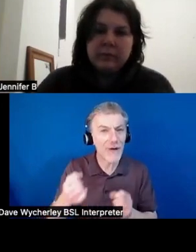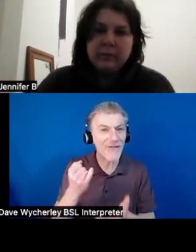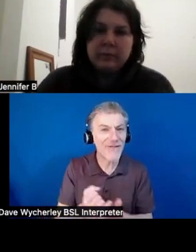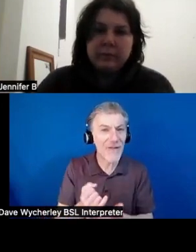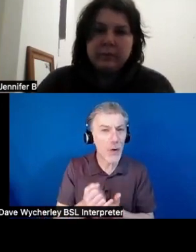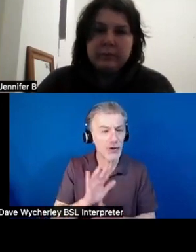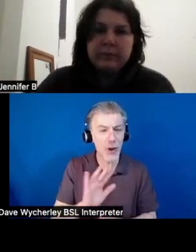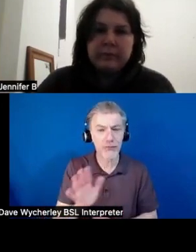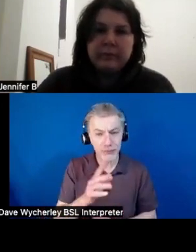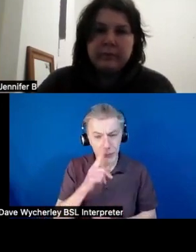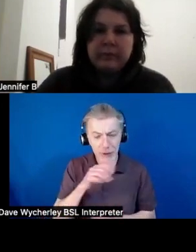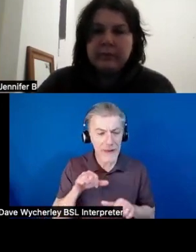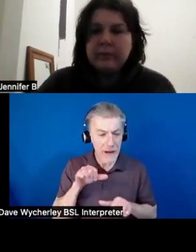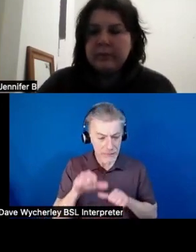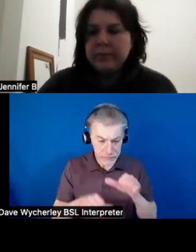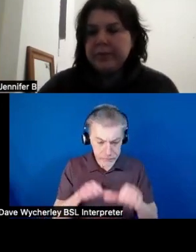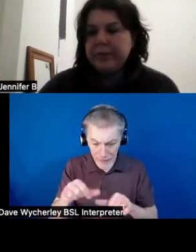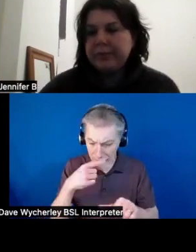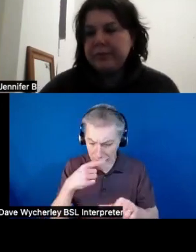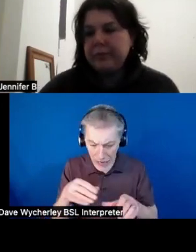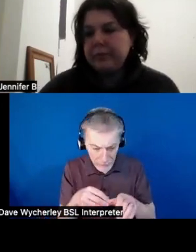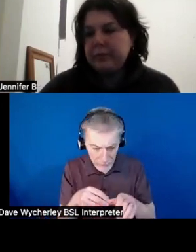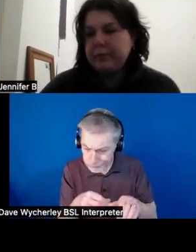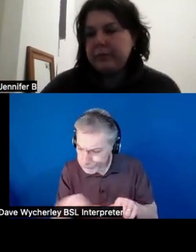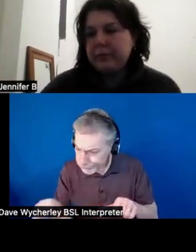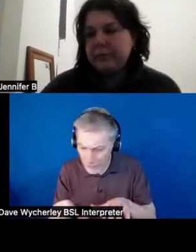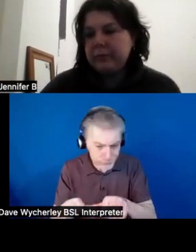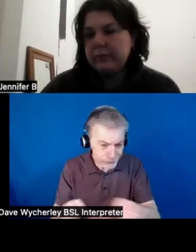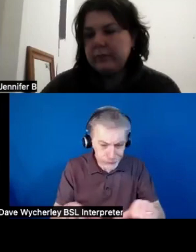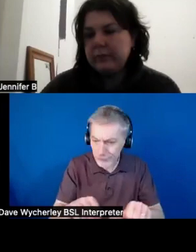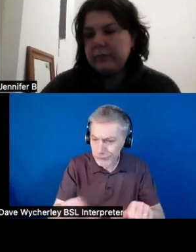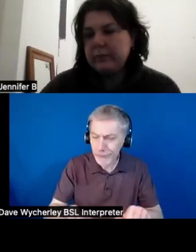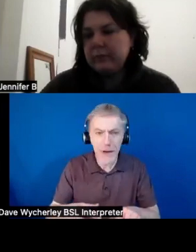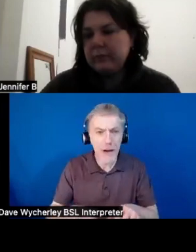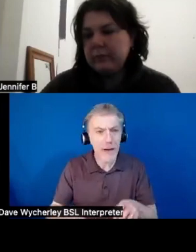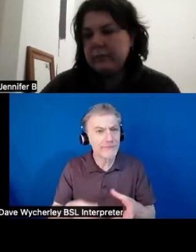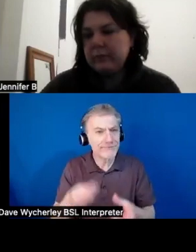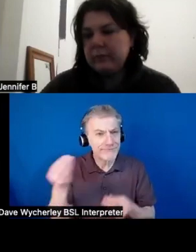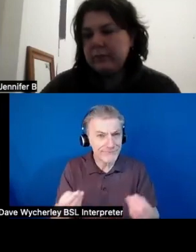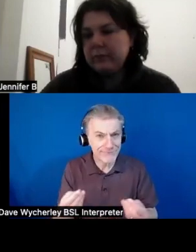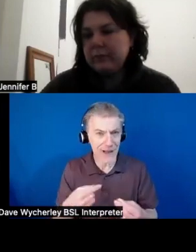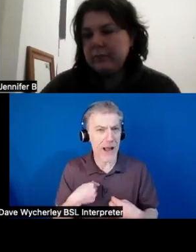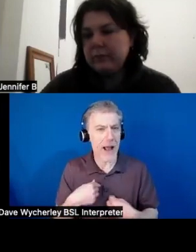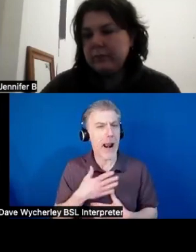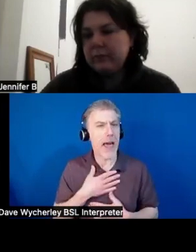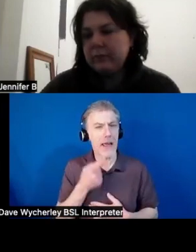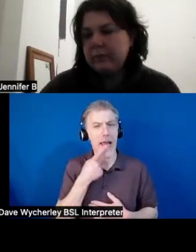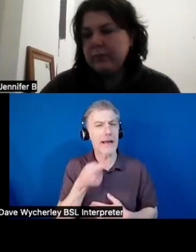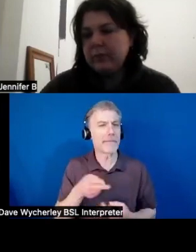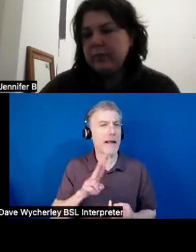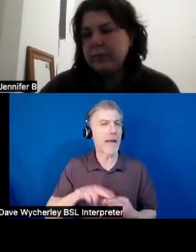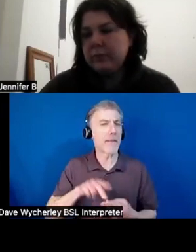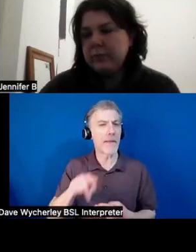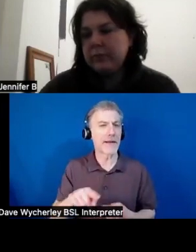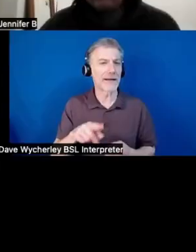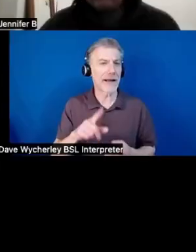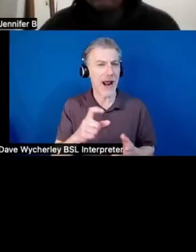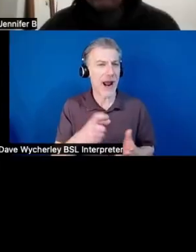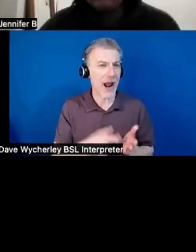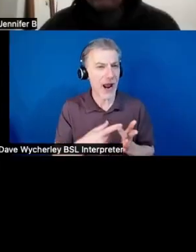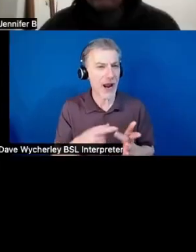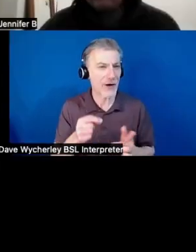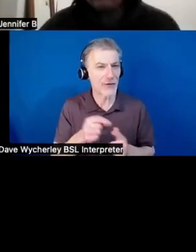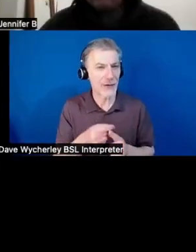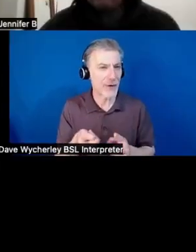into pieces necessarily, which to me is a distinctly Crip way of making, to create a practice that